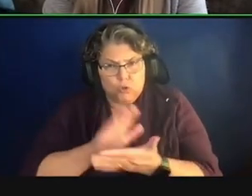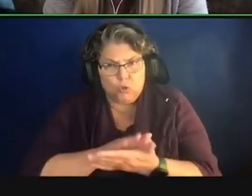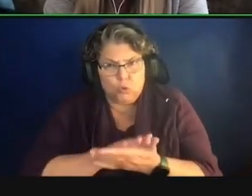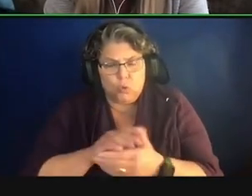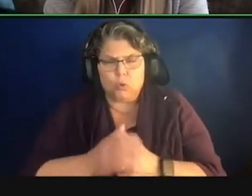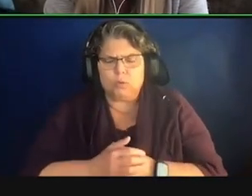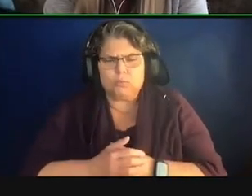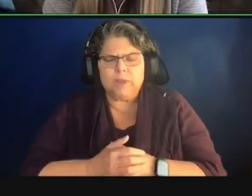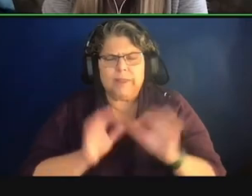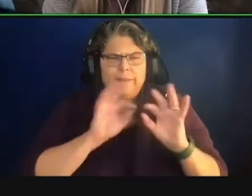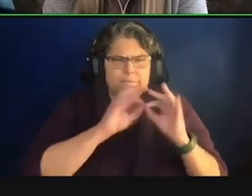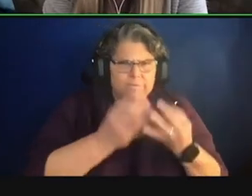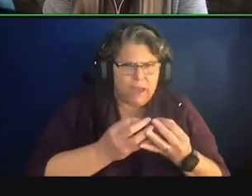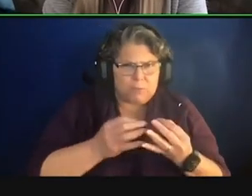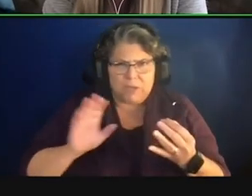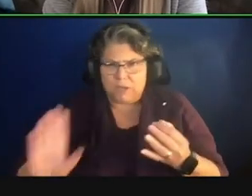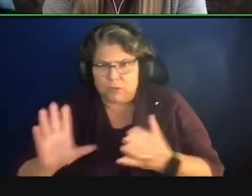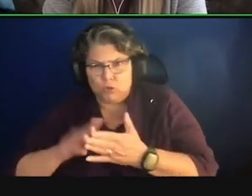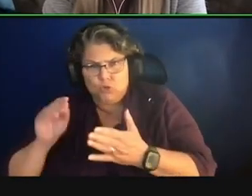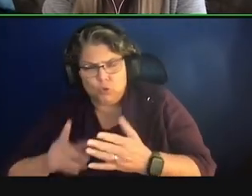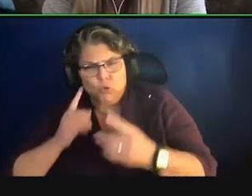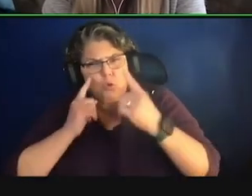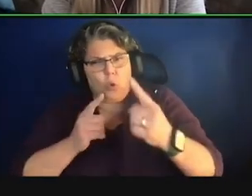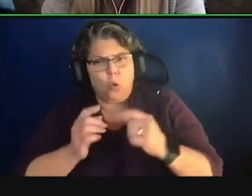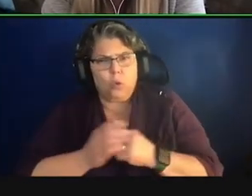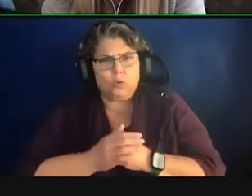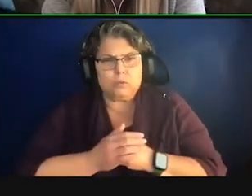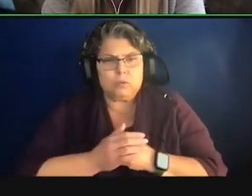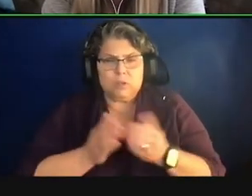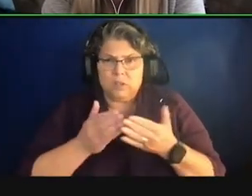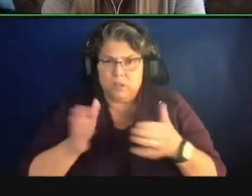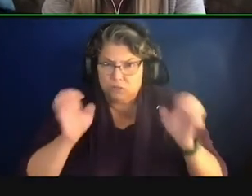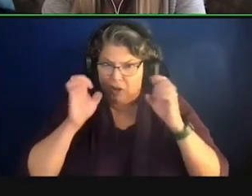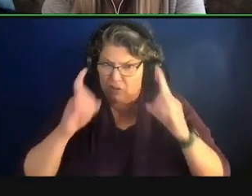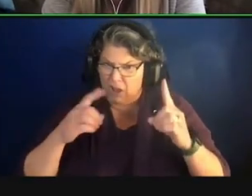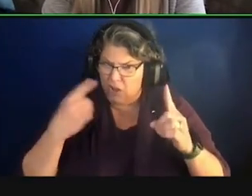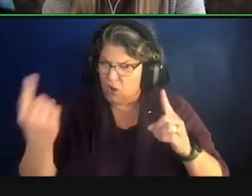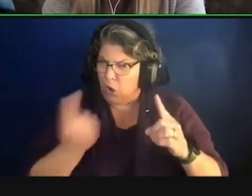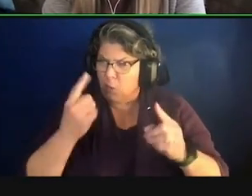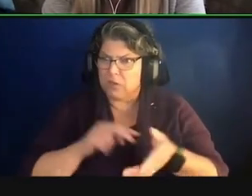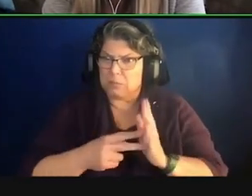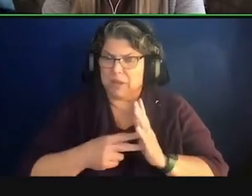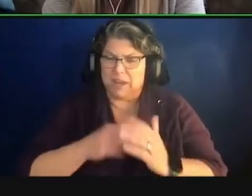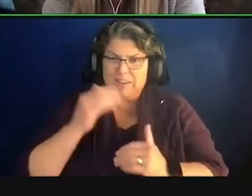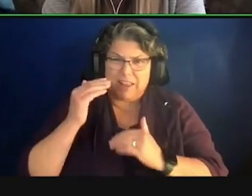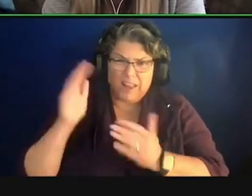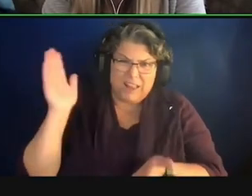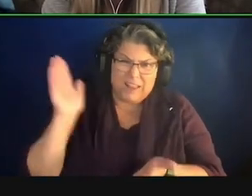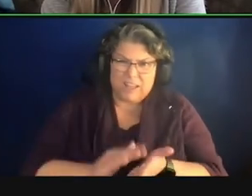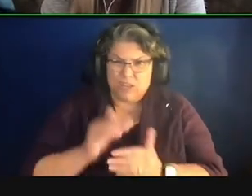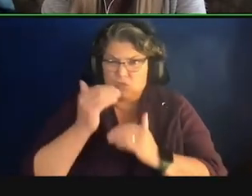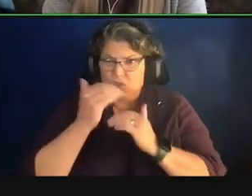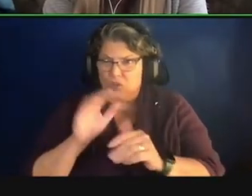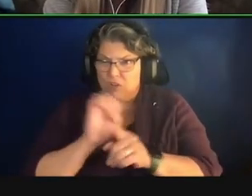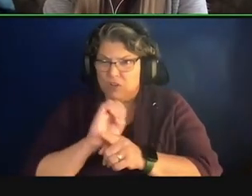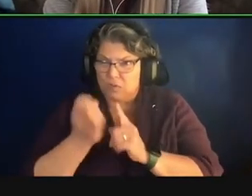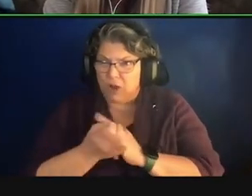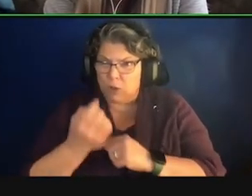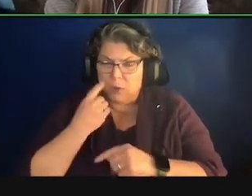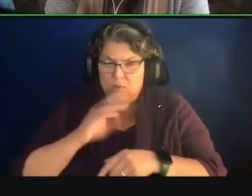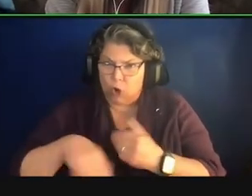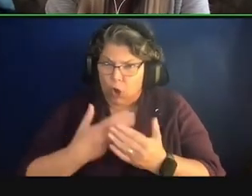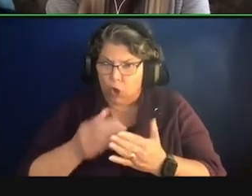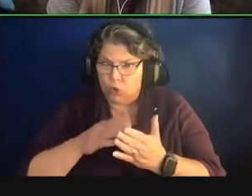student goals? Is general education always the least restrictive environment for all students? Do